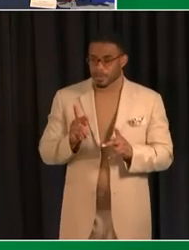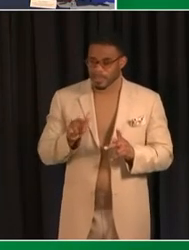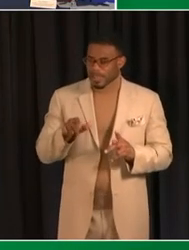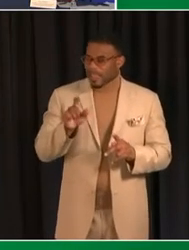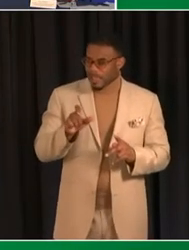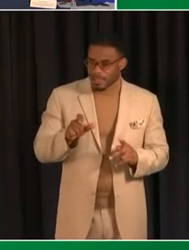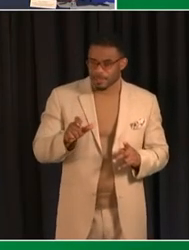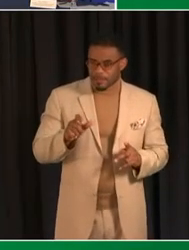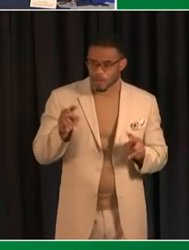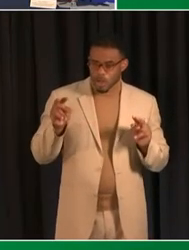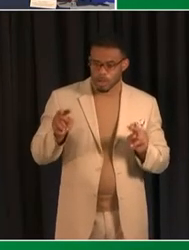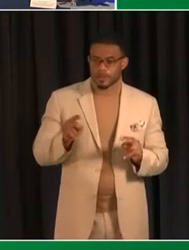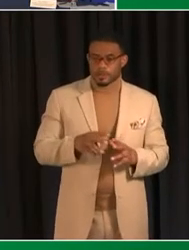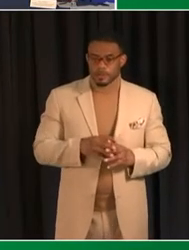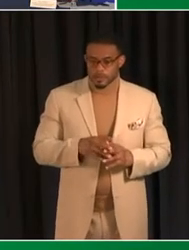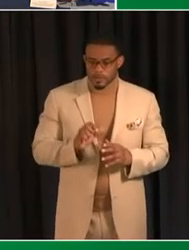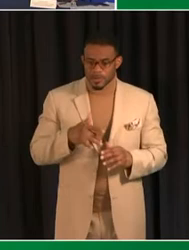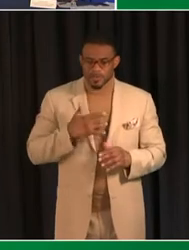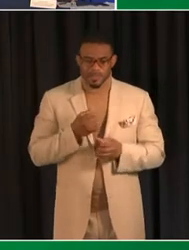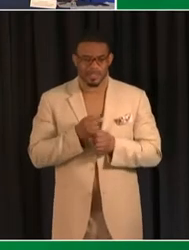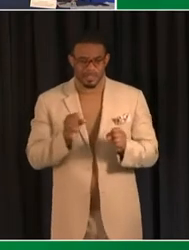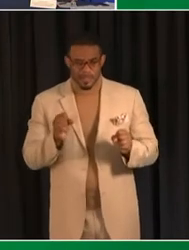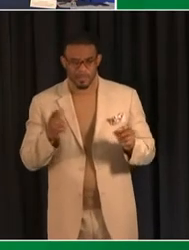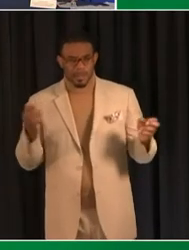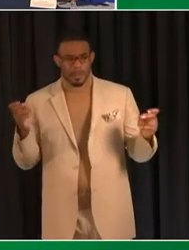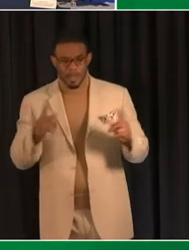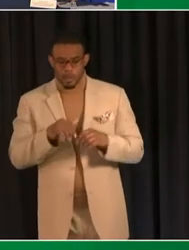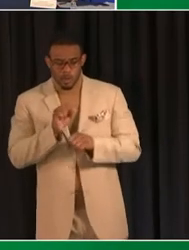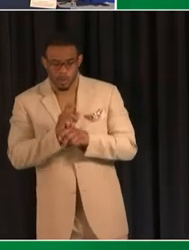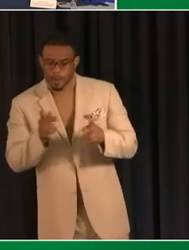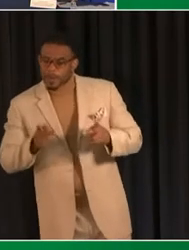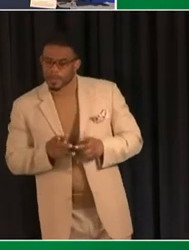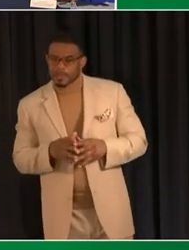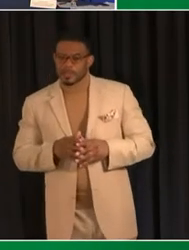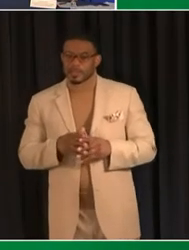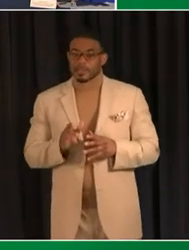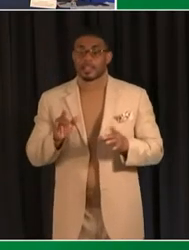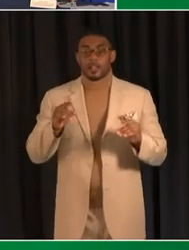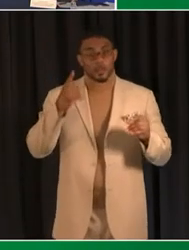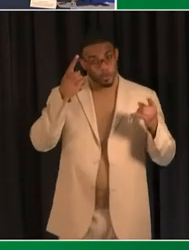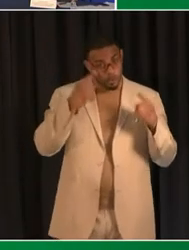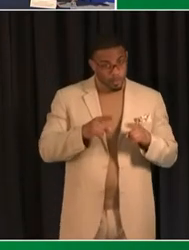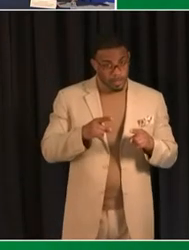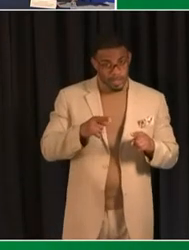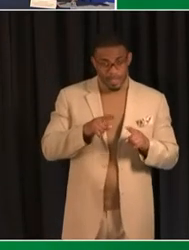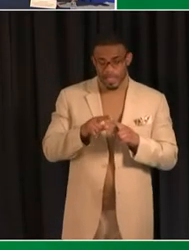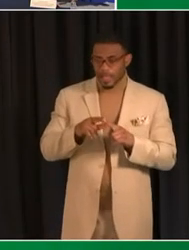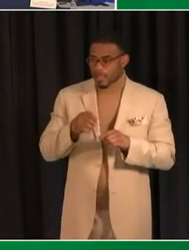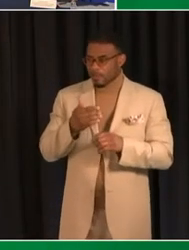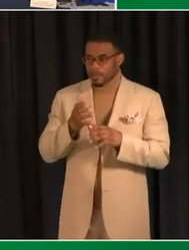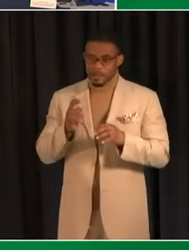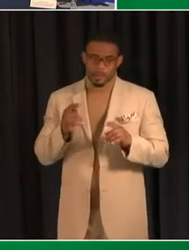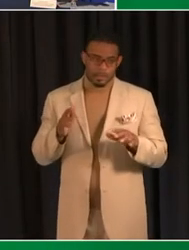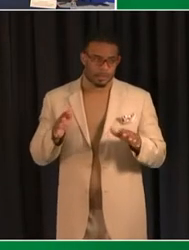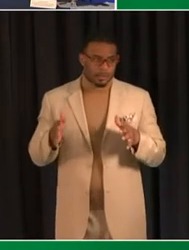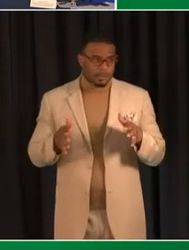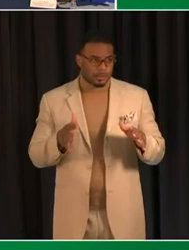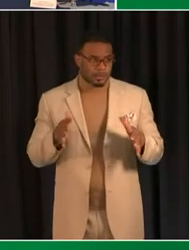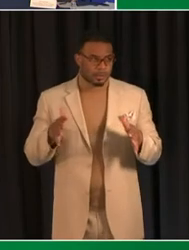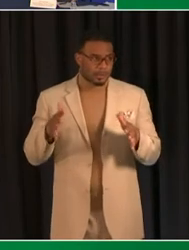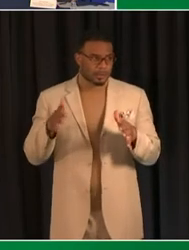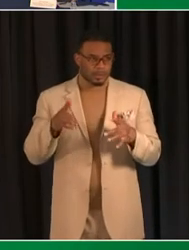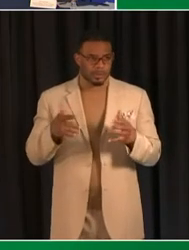to, that they have something to look at, to feel safe to come back to the workplace. But I do agree everybody's getting a